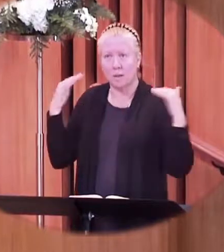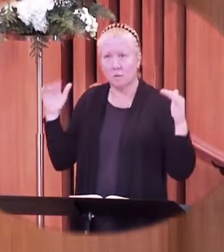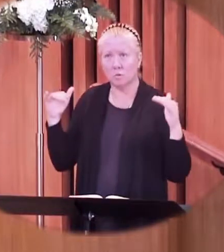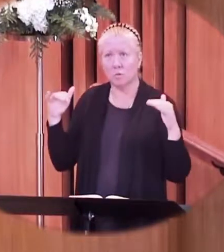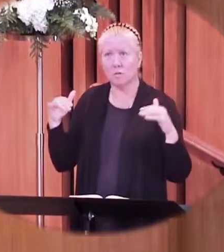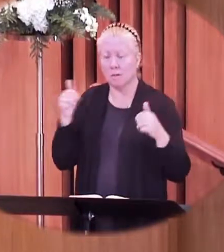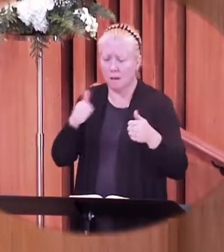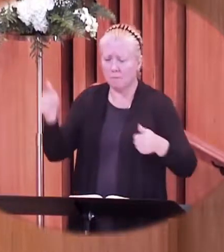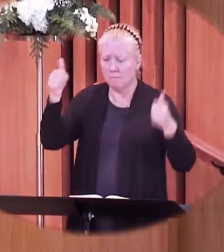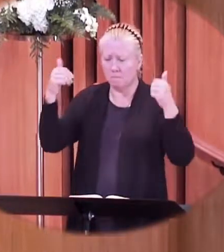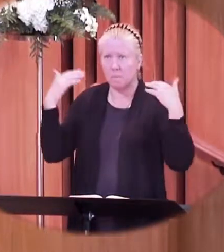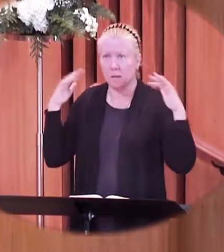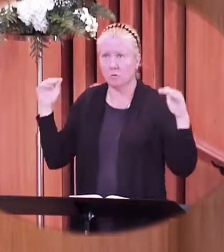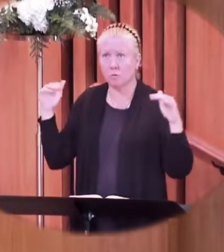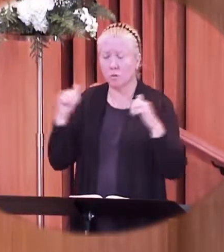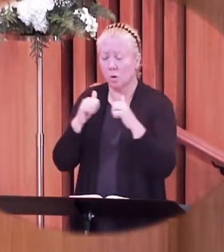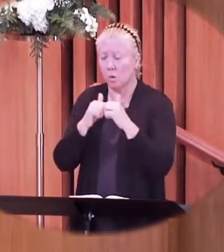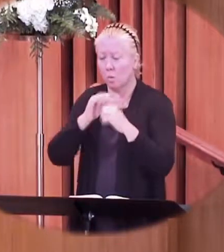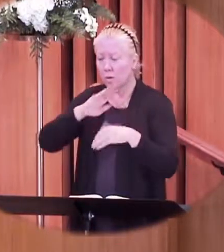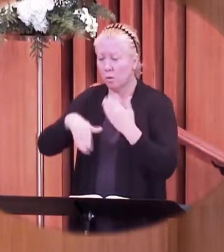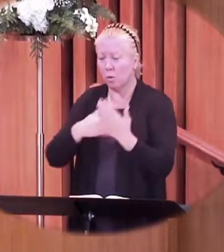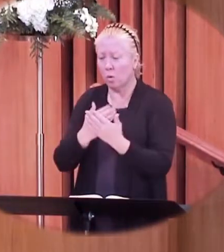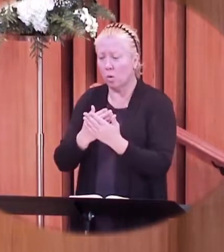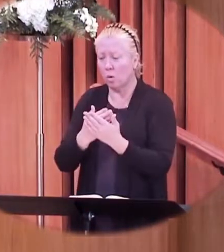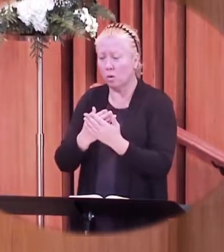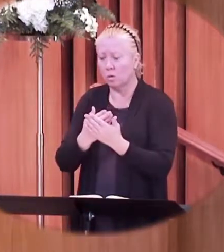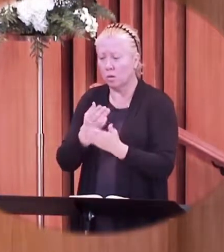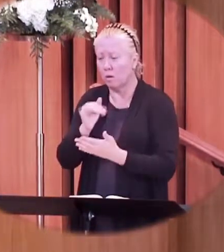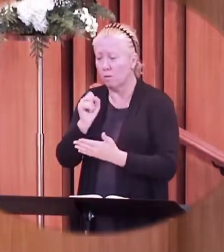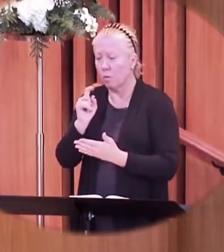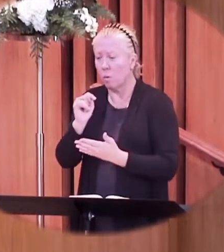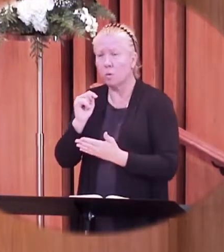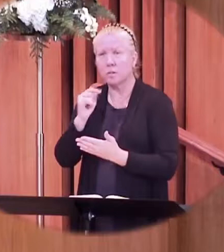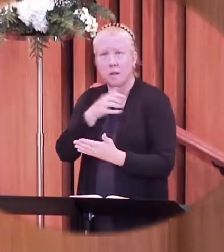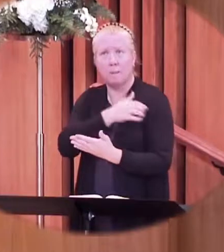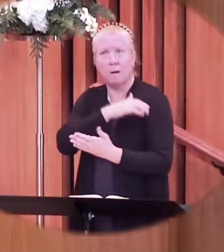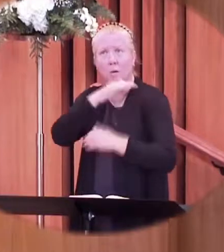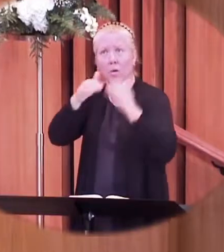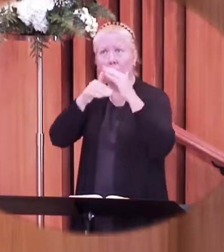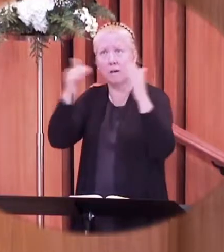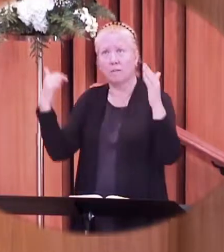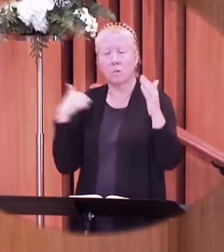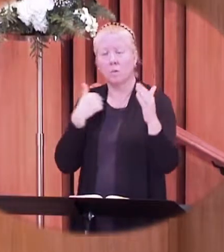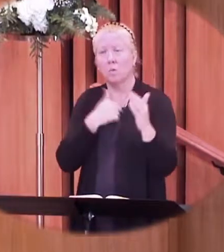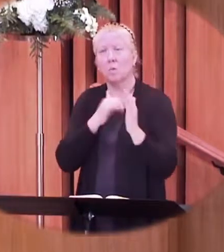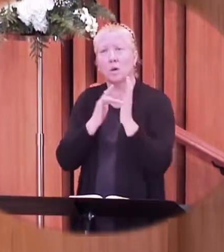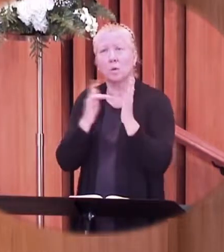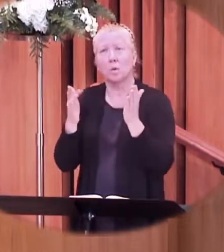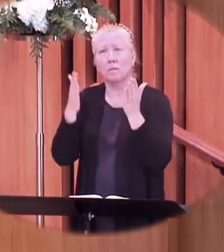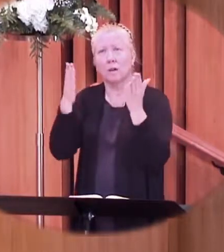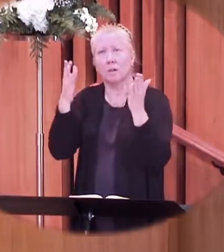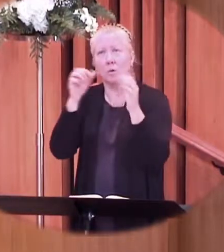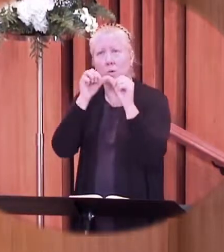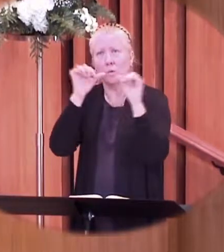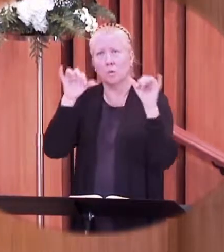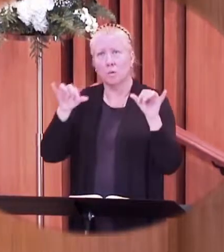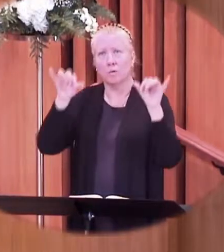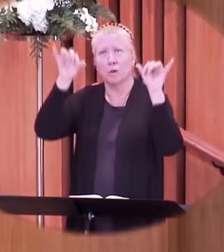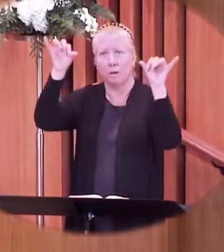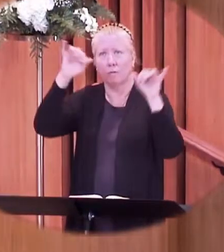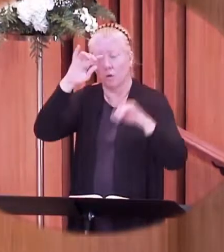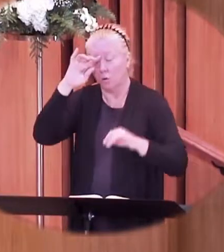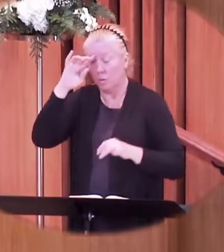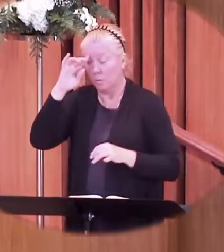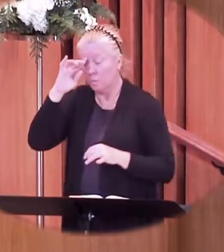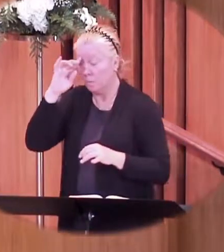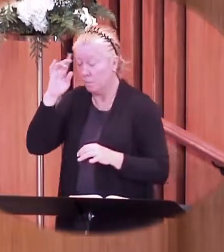dominions, and with all the hosts and powers of heaven, we sing the hymn of your glory as without end we